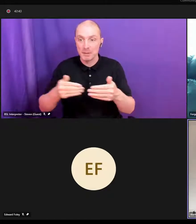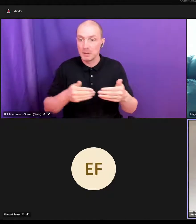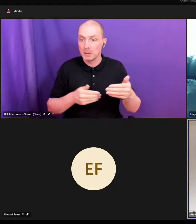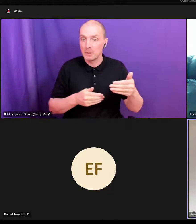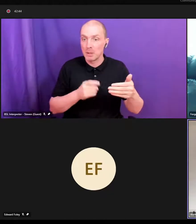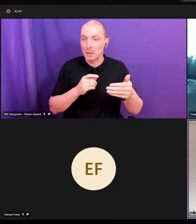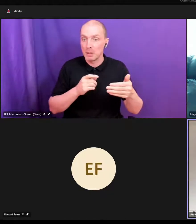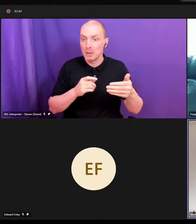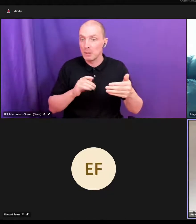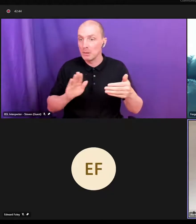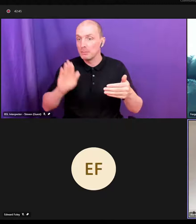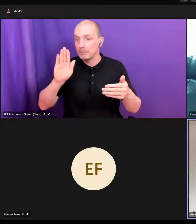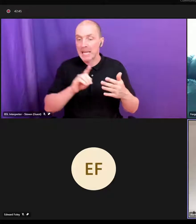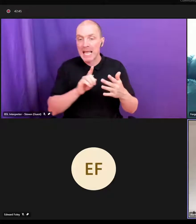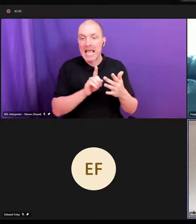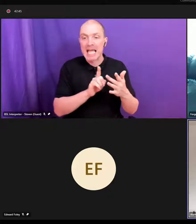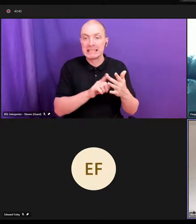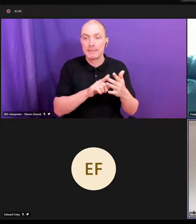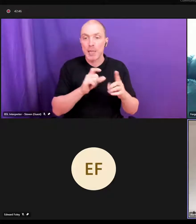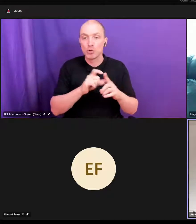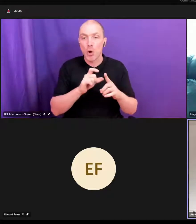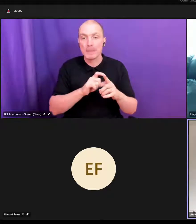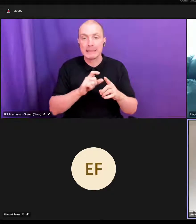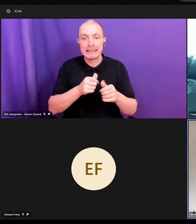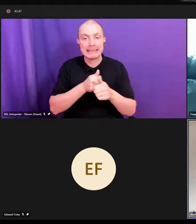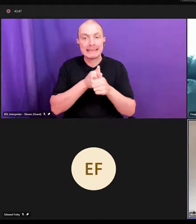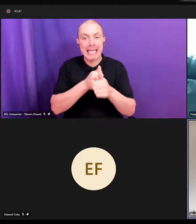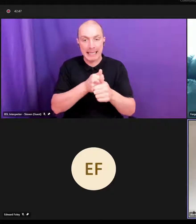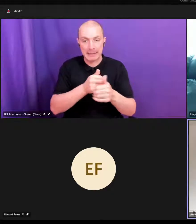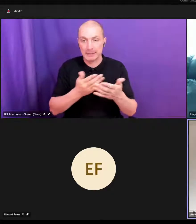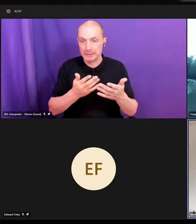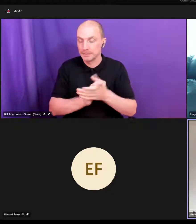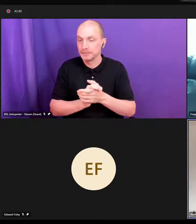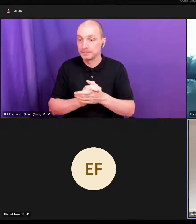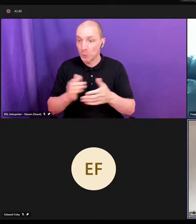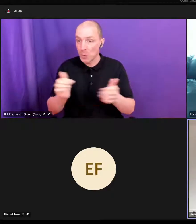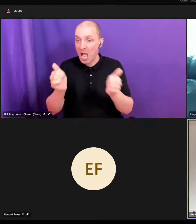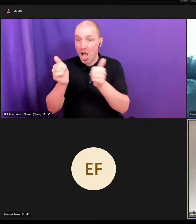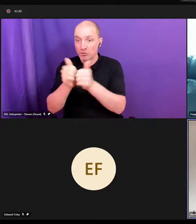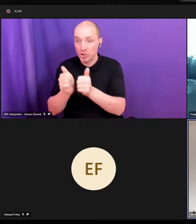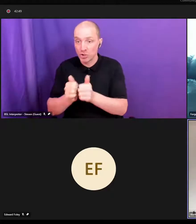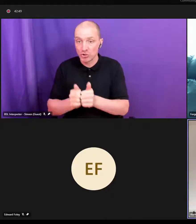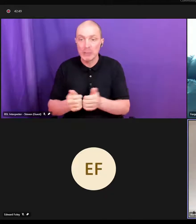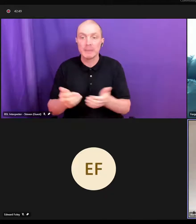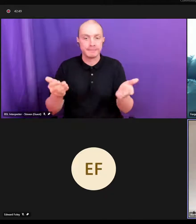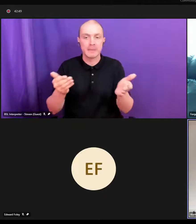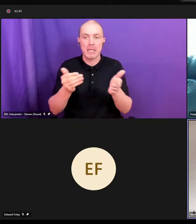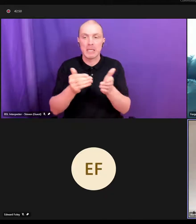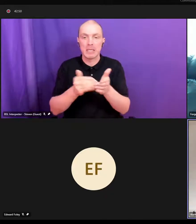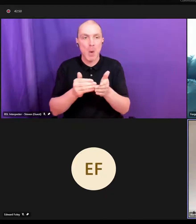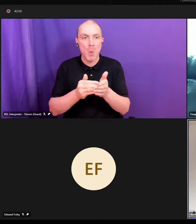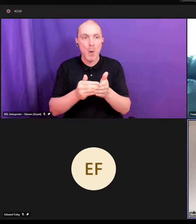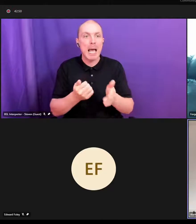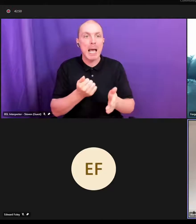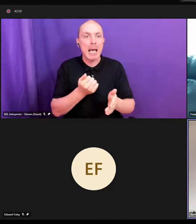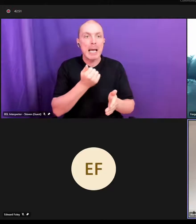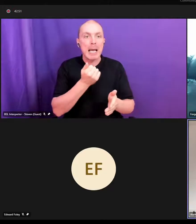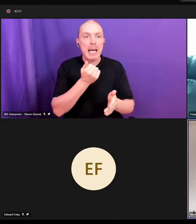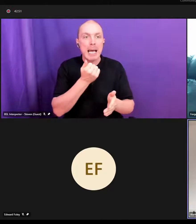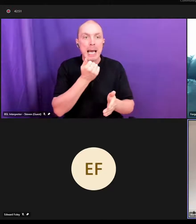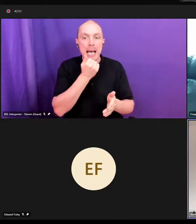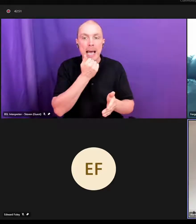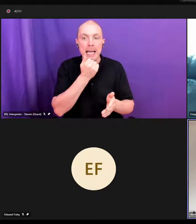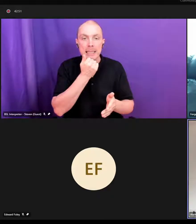I'll second it. Agree the report? Agreed. Okay, move on to agenda item number 6, which is